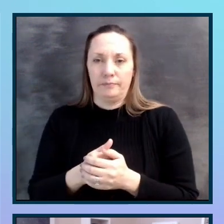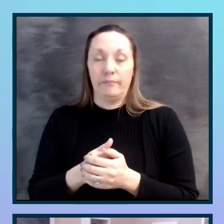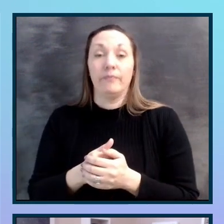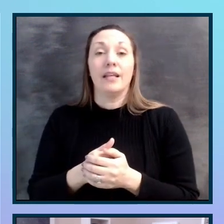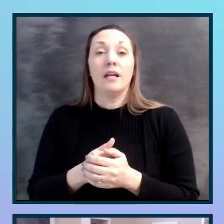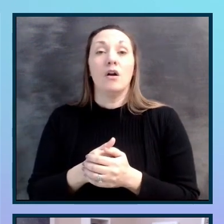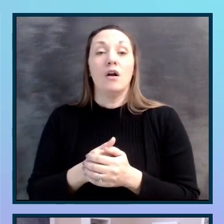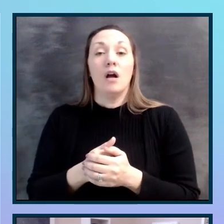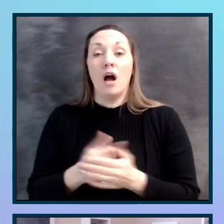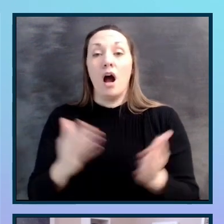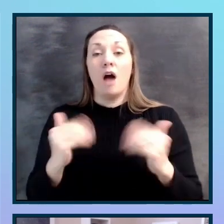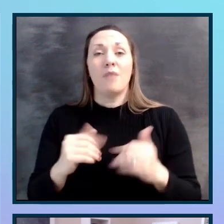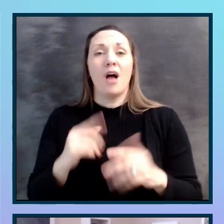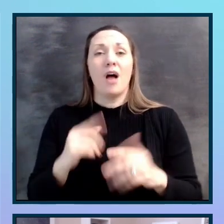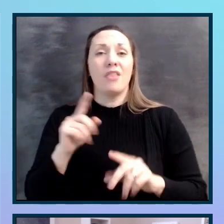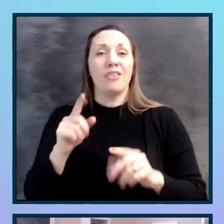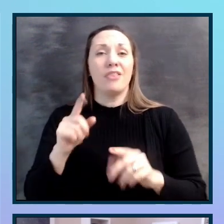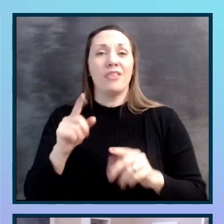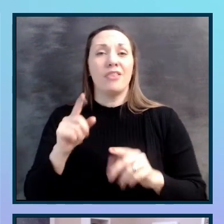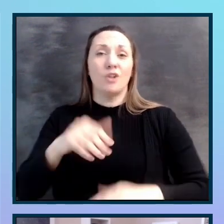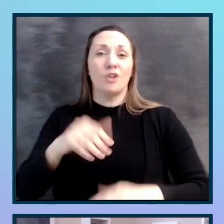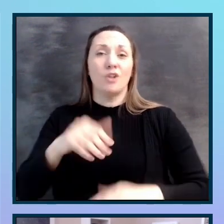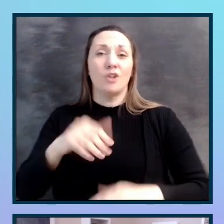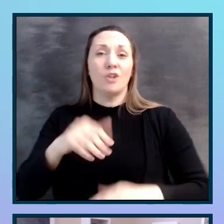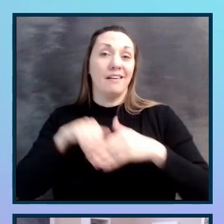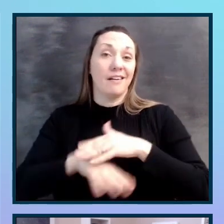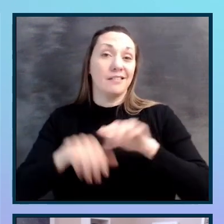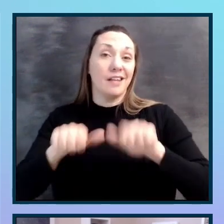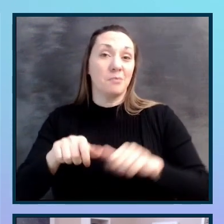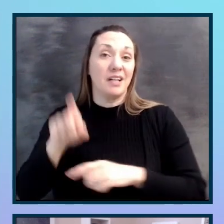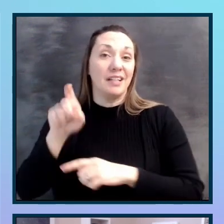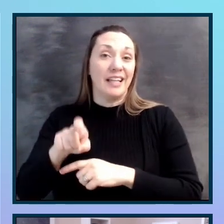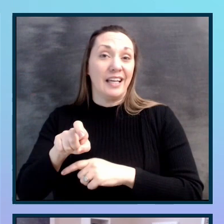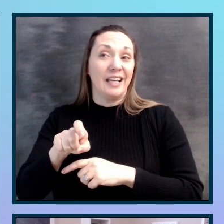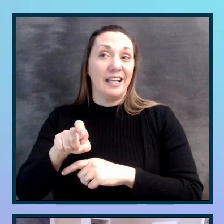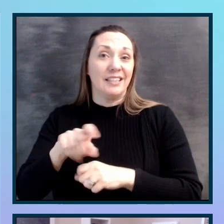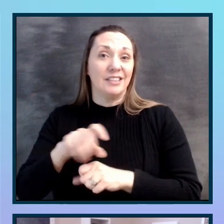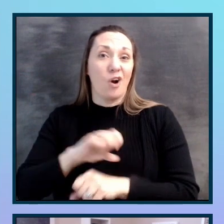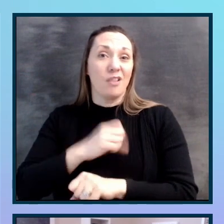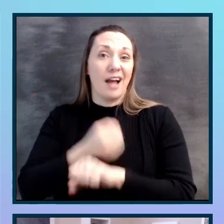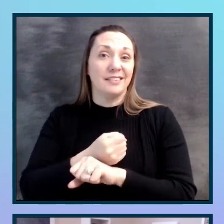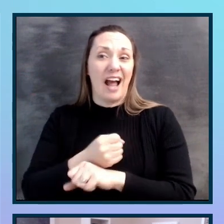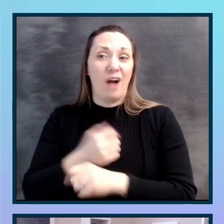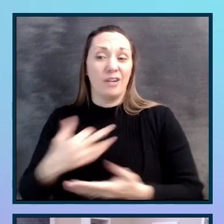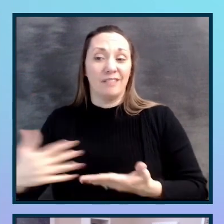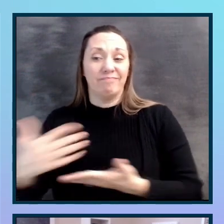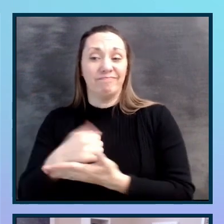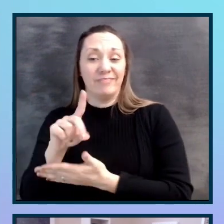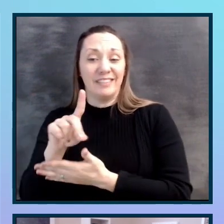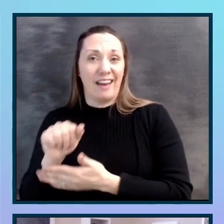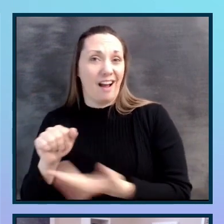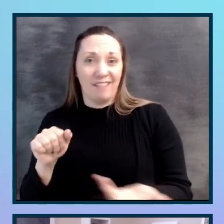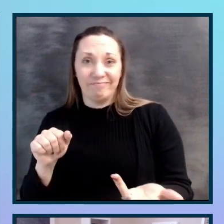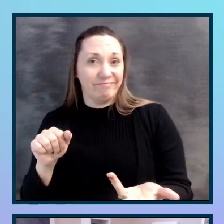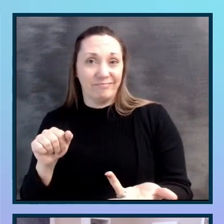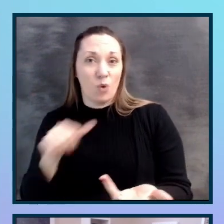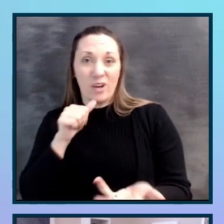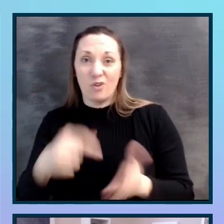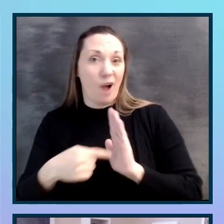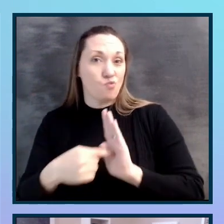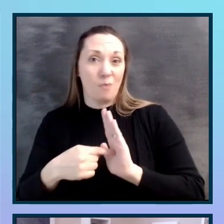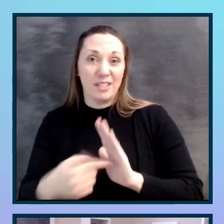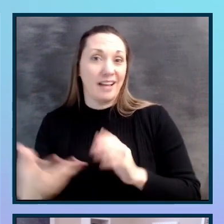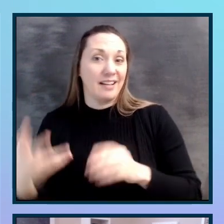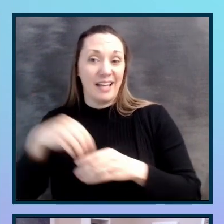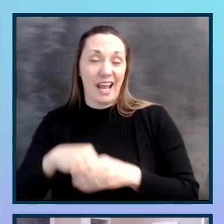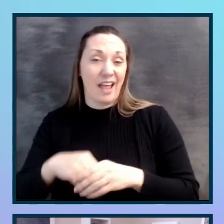Those with unmet accessibility needs are locked out of data collection entirely. We are not represented in the marketing profiles. We are